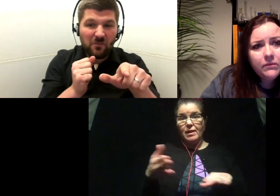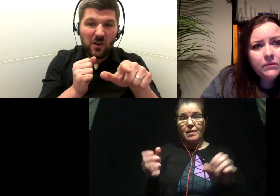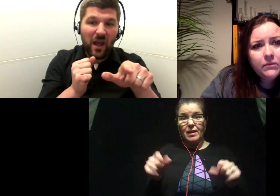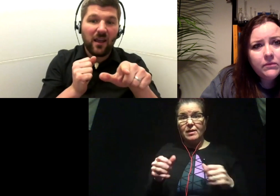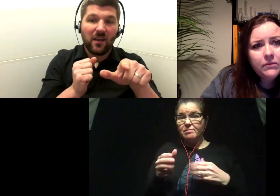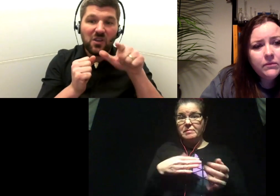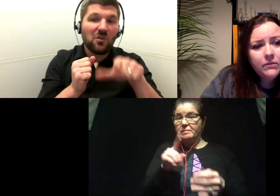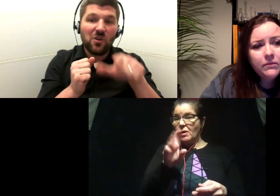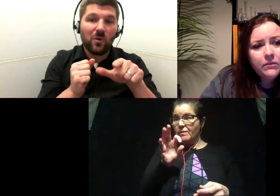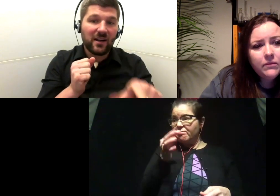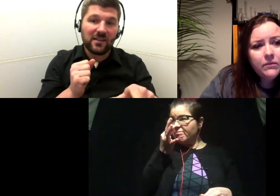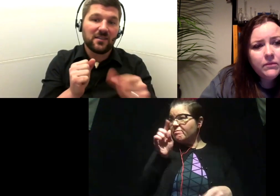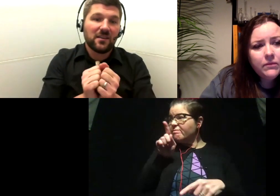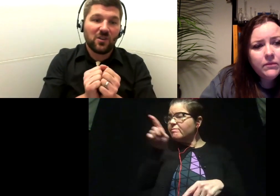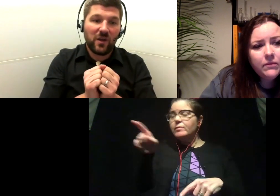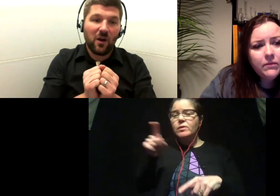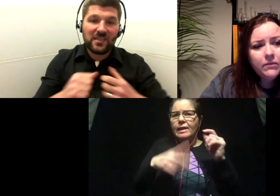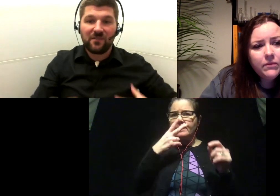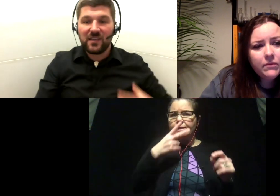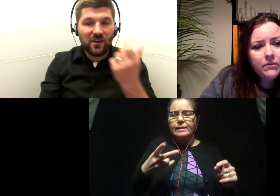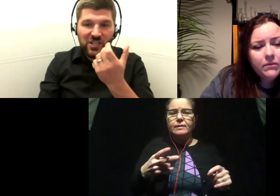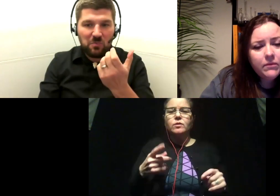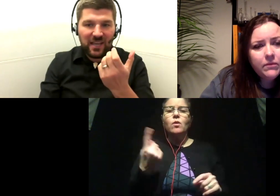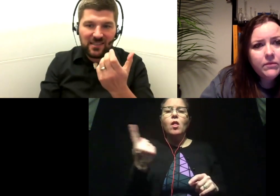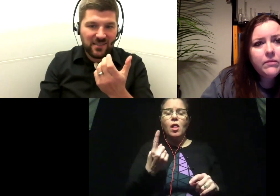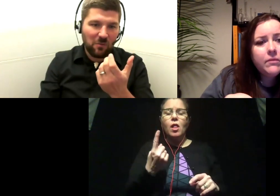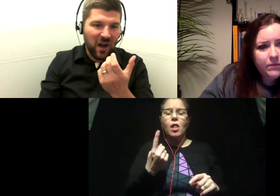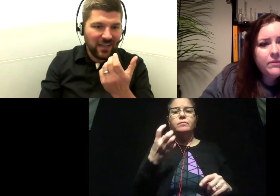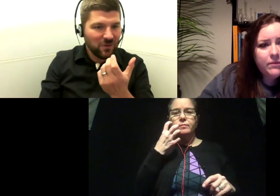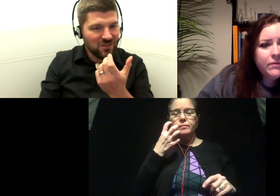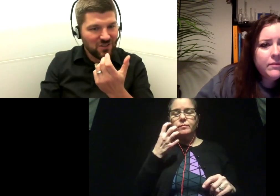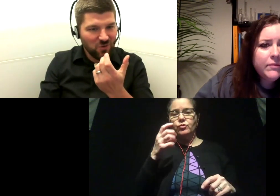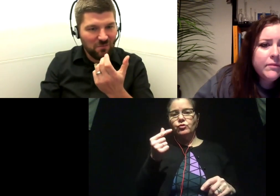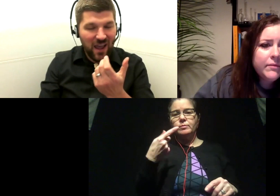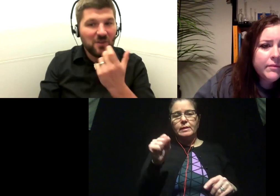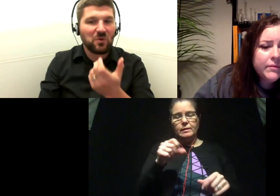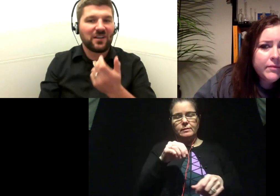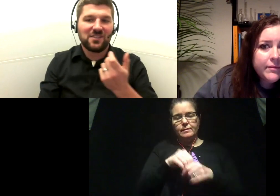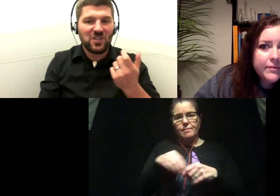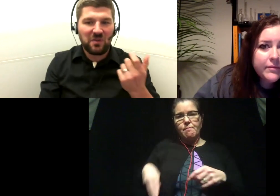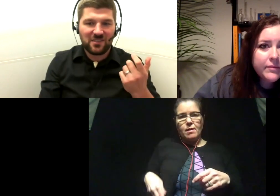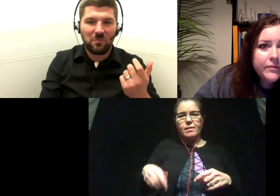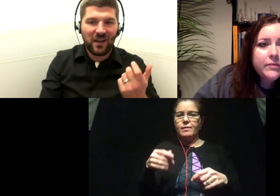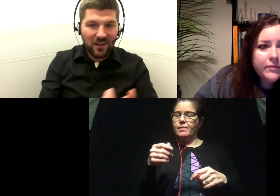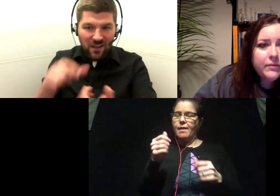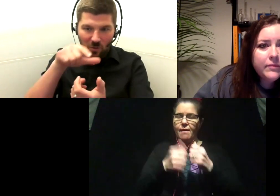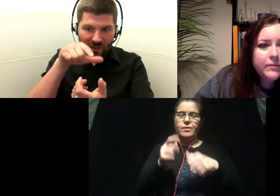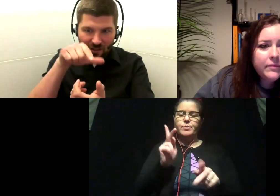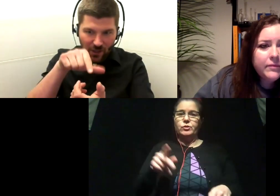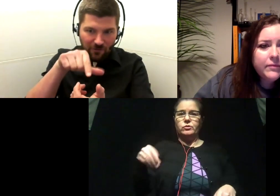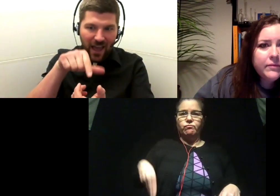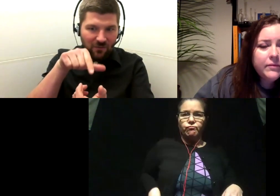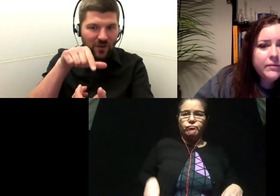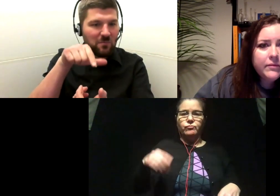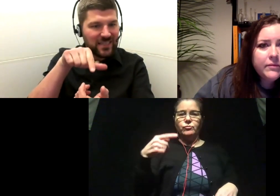100 feet away, you don't know where it is. So we always have to carry GPSs in our pocket when there's a storm. Every person has a GPS in their pocket with a